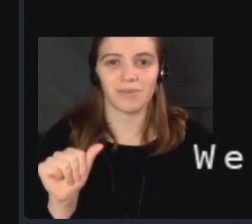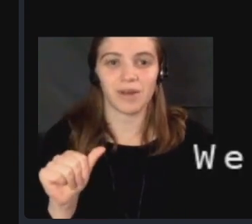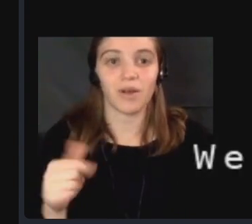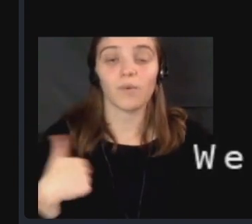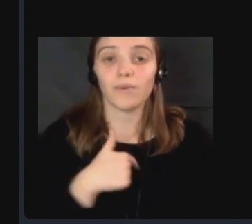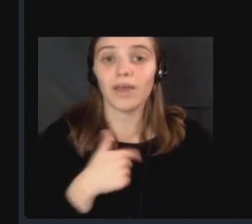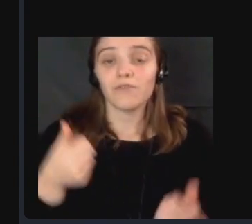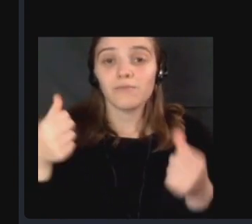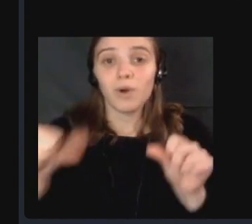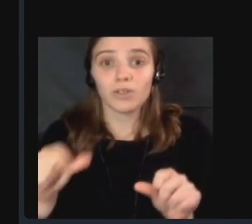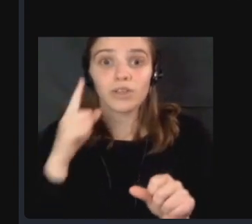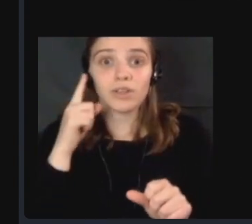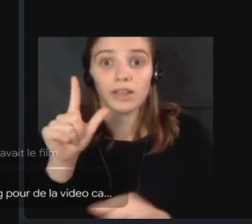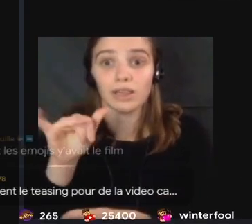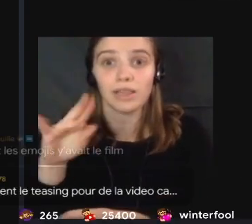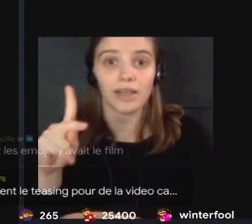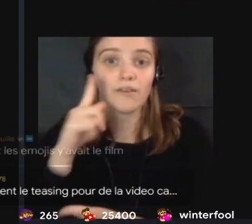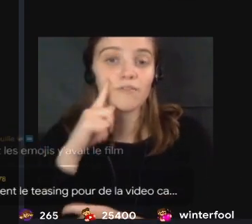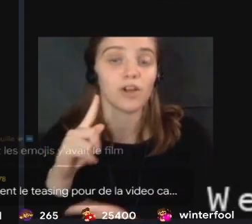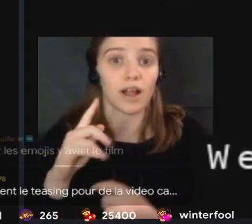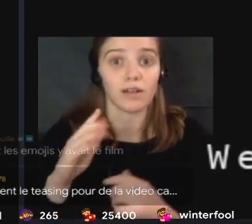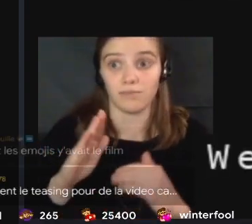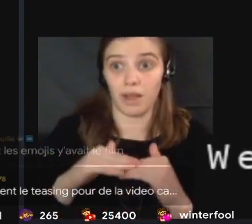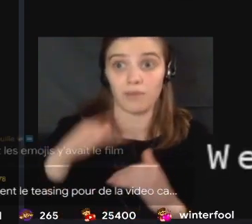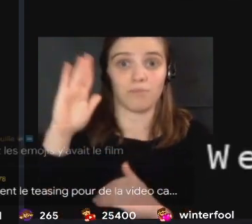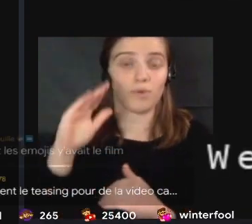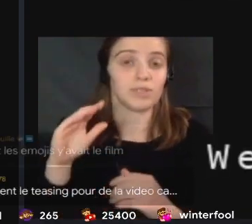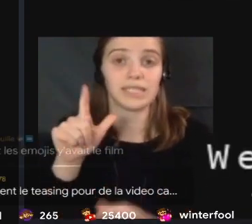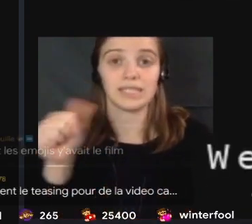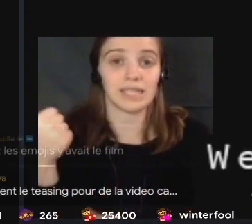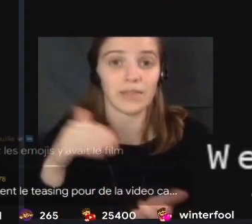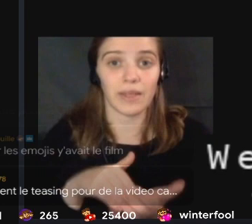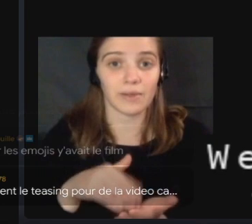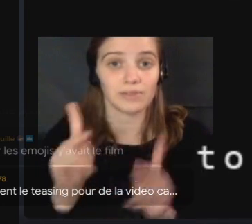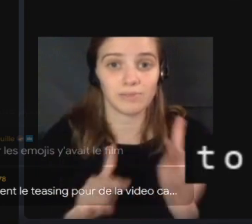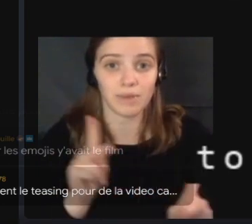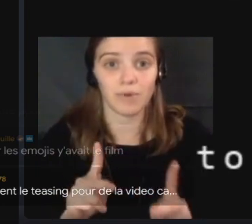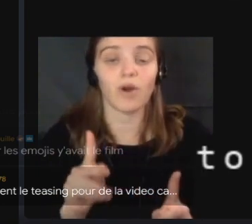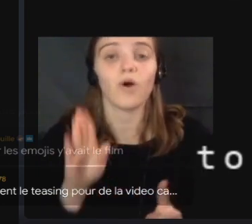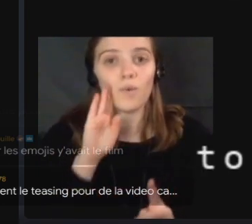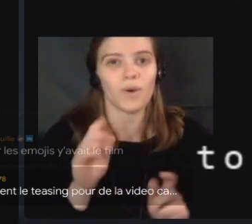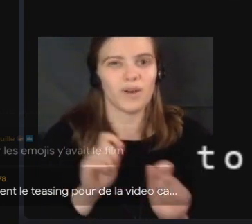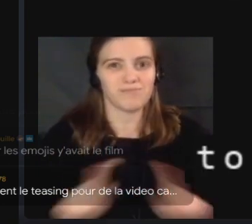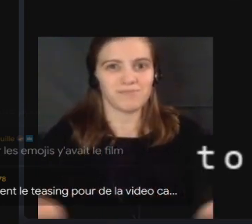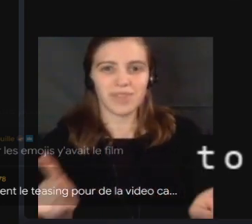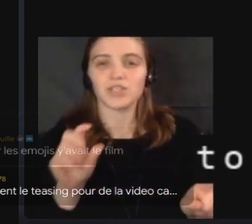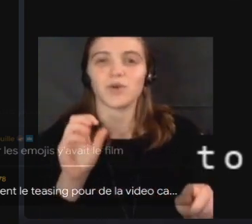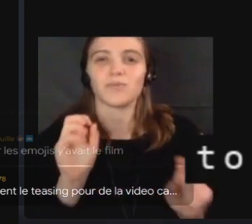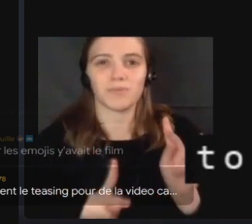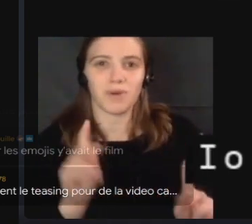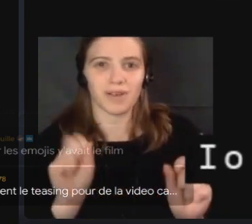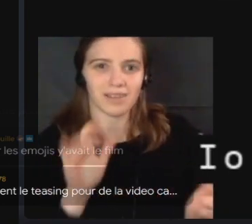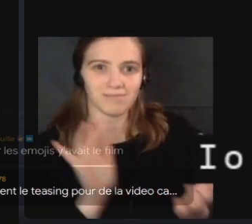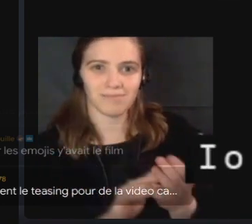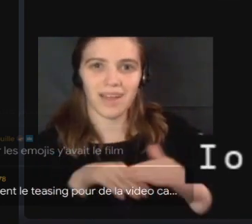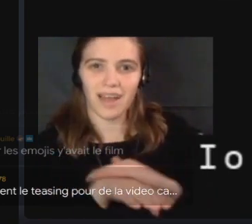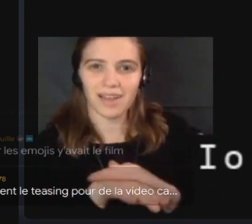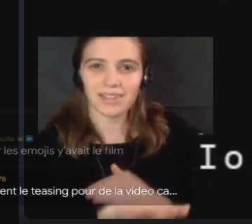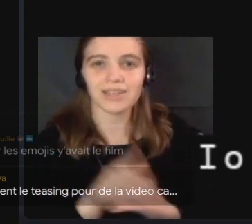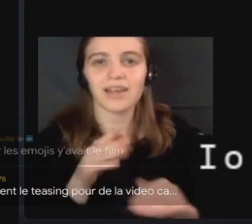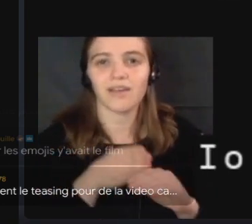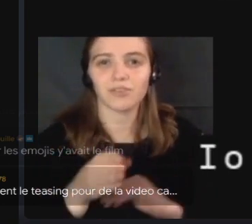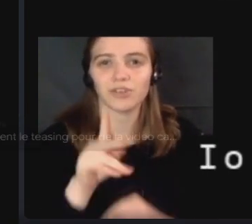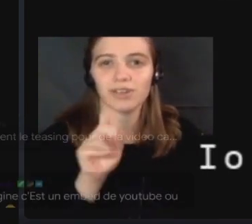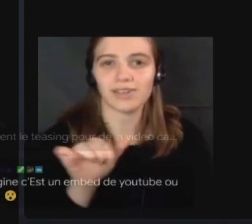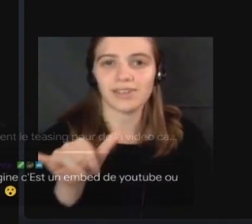to download the iOS and Android apps in the chat at the end of the keynote. Trop bien. Branching and the new mobile app will give teams